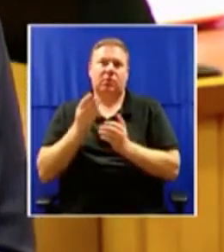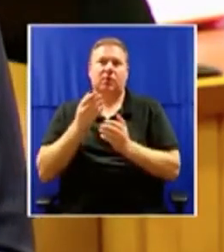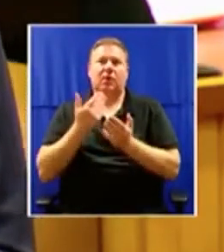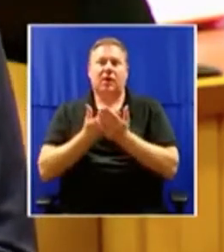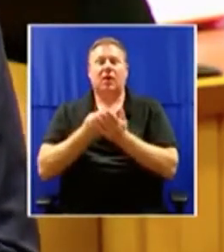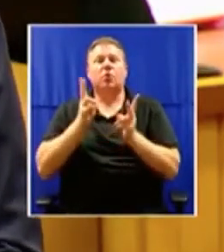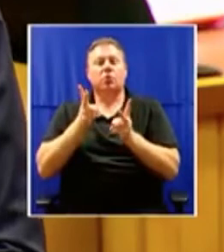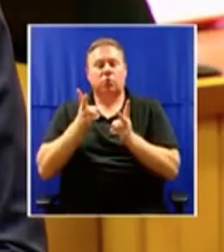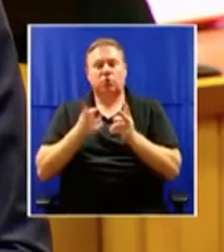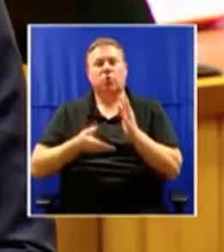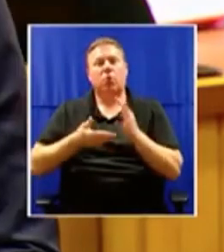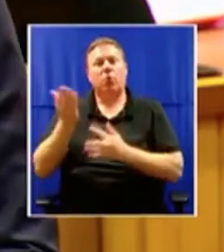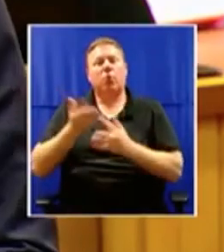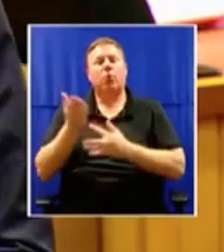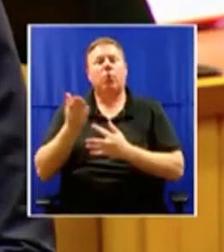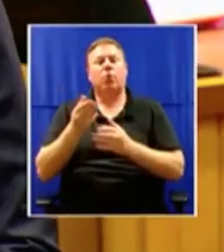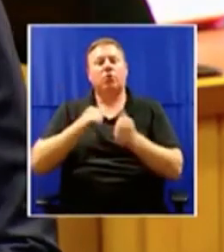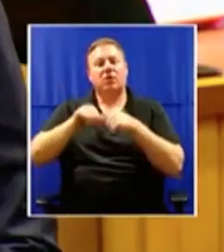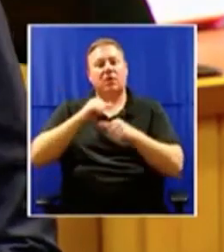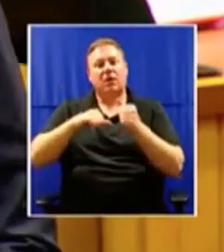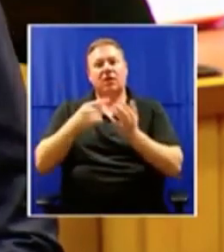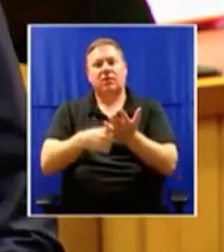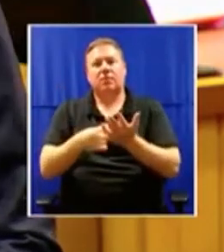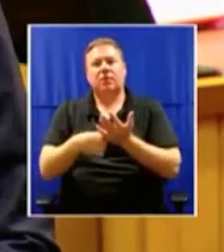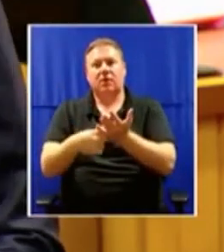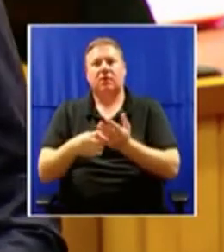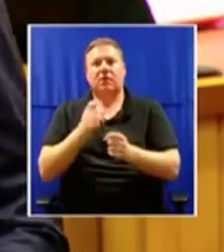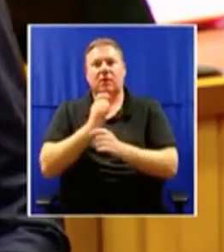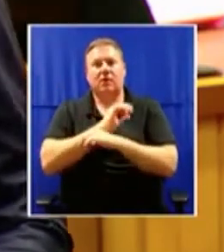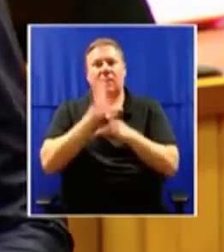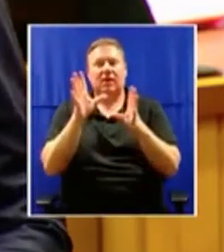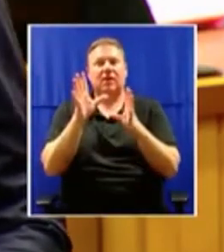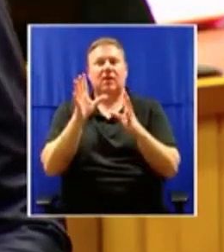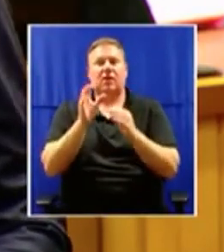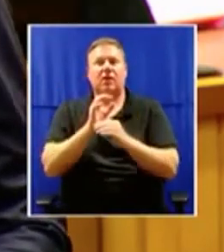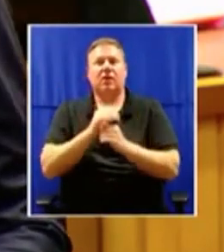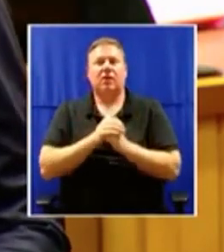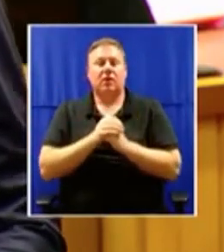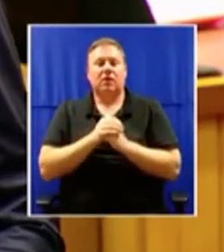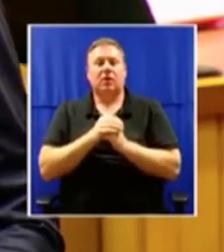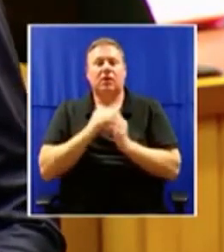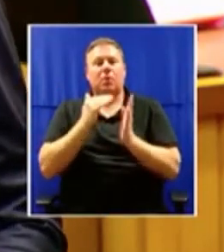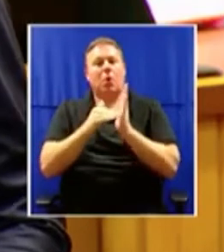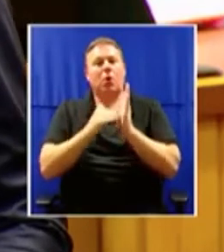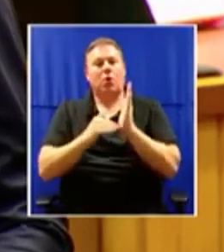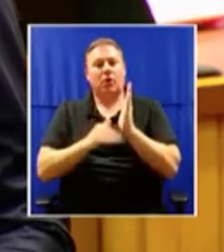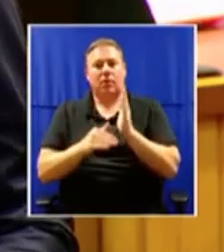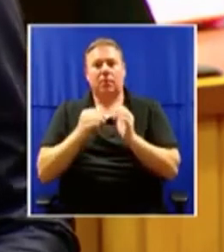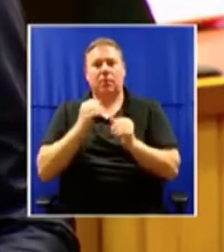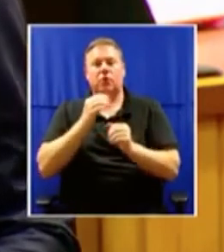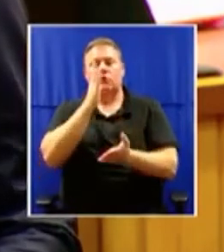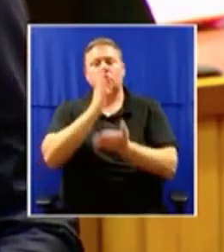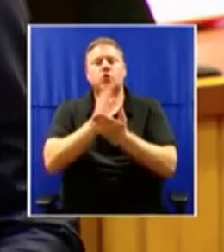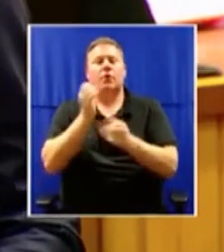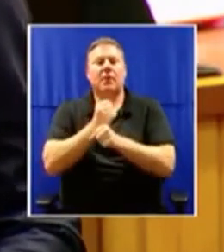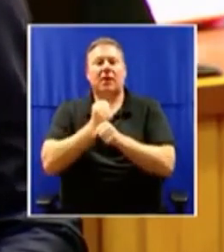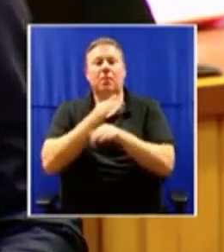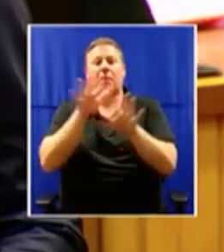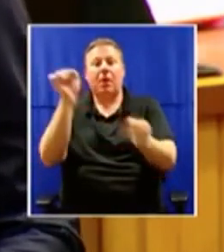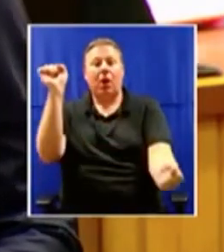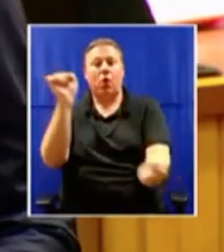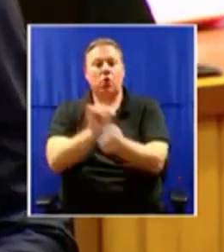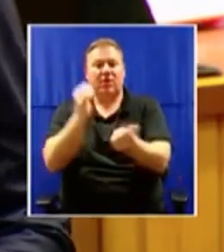debate that will lead to a clear and concrete program to ensure that those that are arrested, which